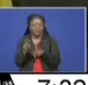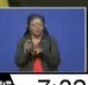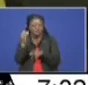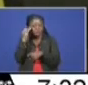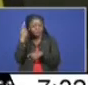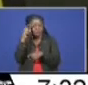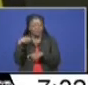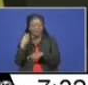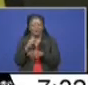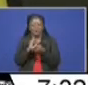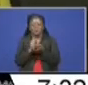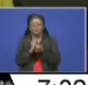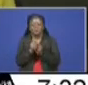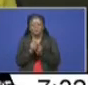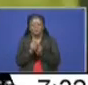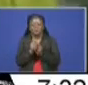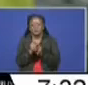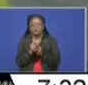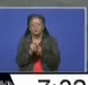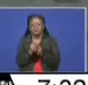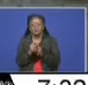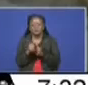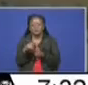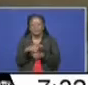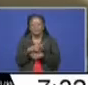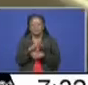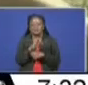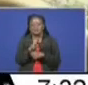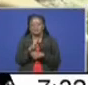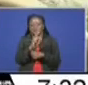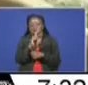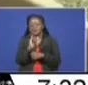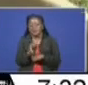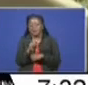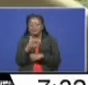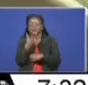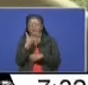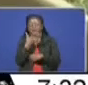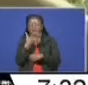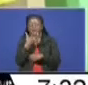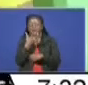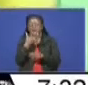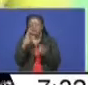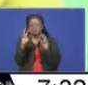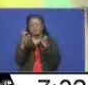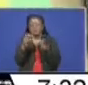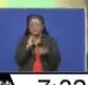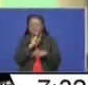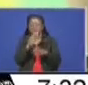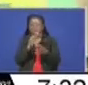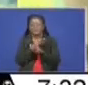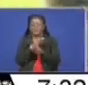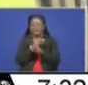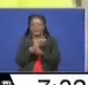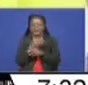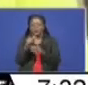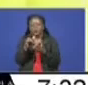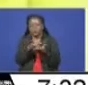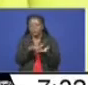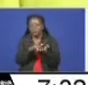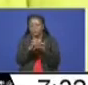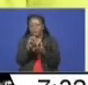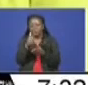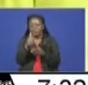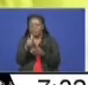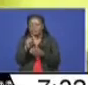our sports. But get this, Sky's favorite subject is mathematics, and her weakest is English literature. The eloquent